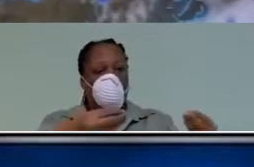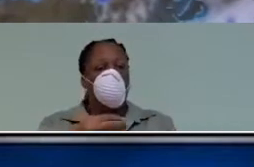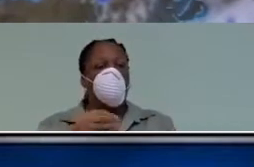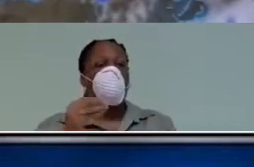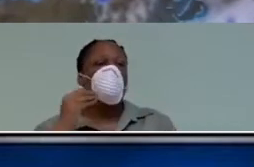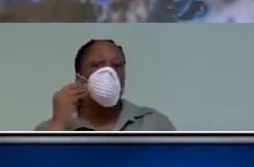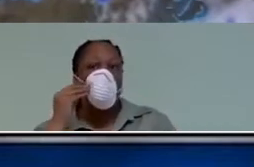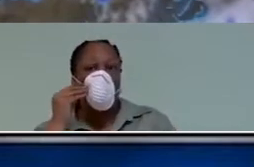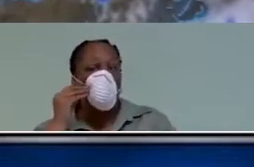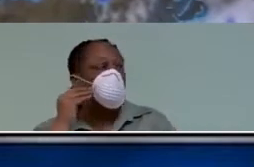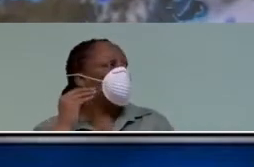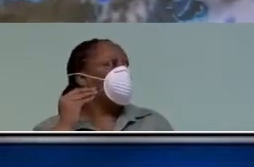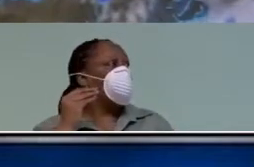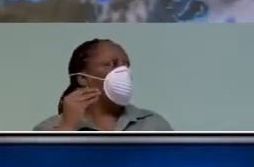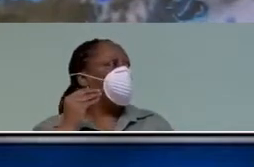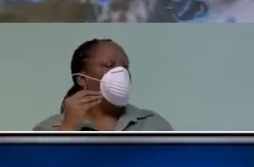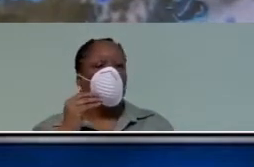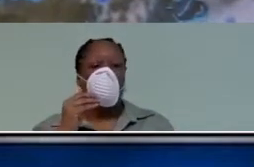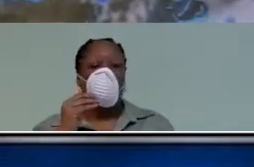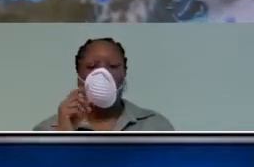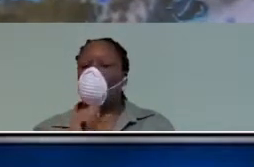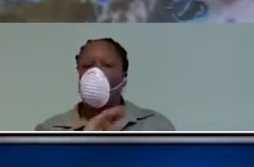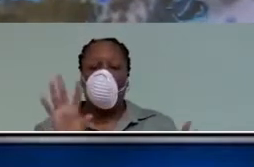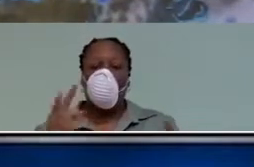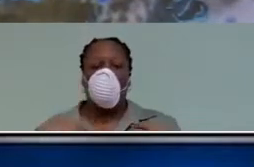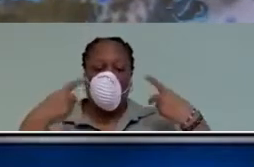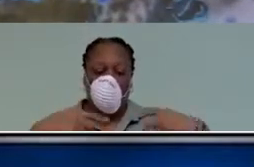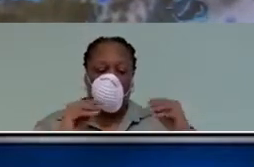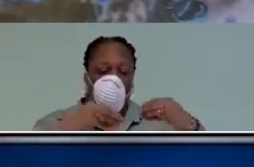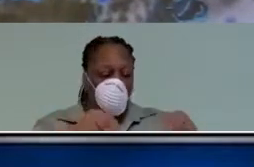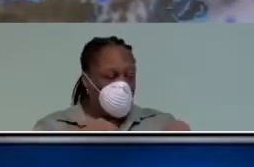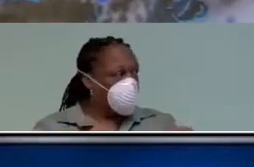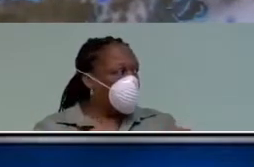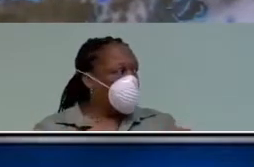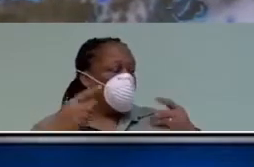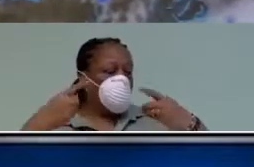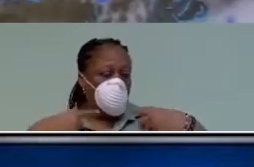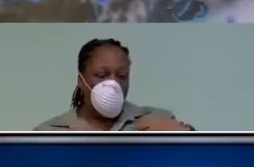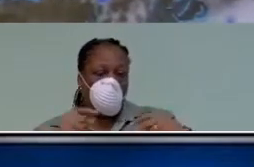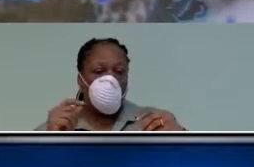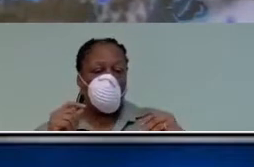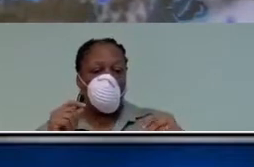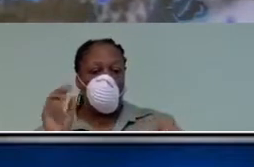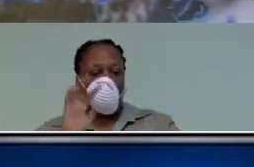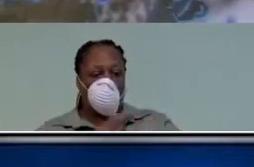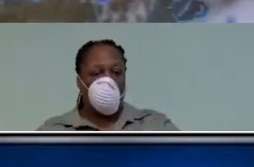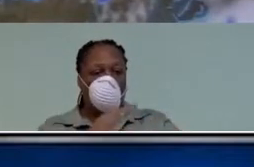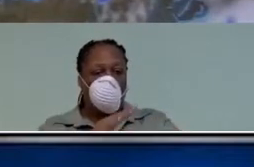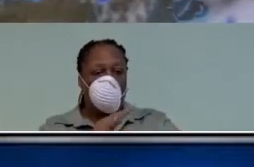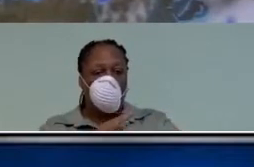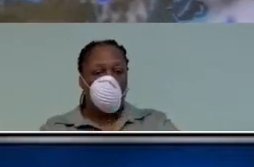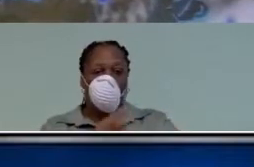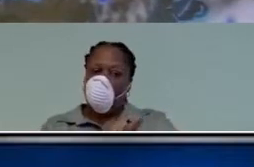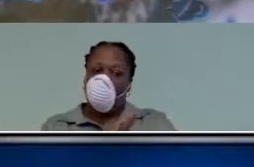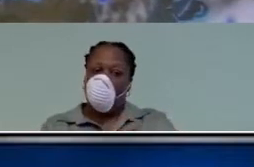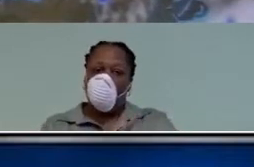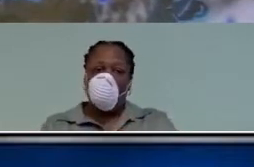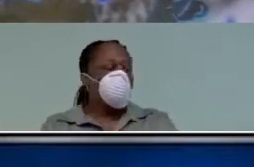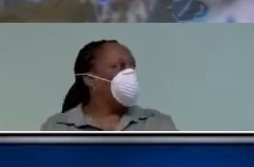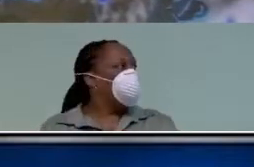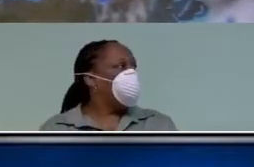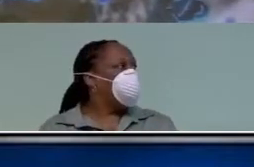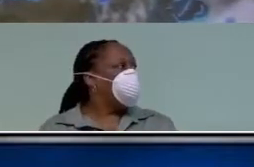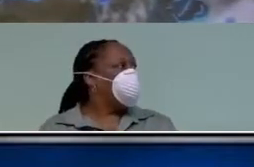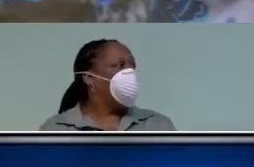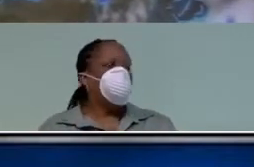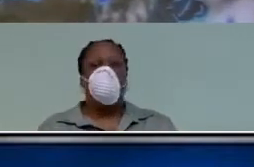we have that detail and we know what we can do to assist, we will certainly be letting the general public know. So again, stick to the essentials. Don't come